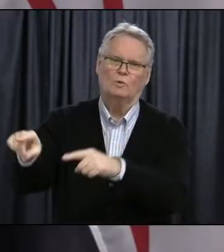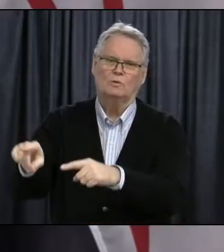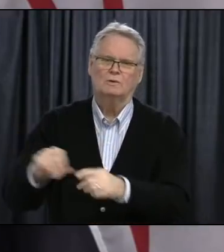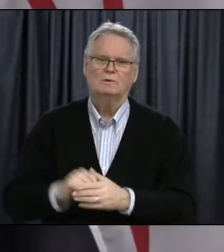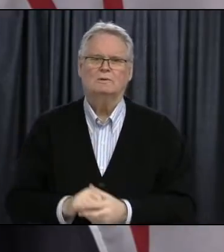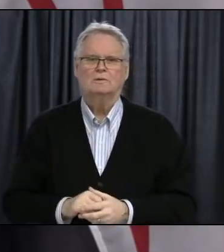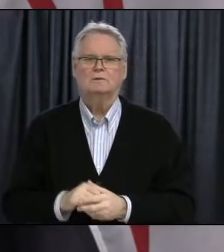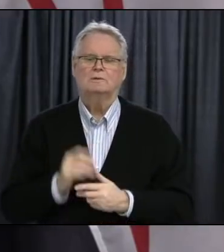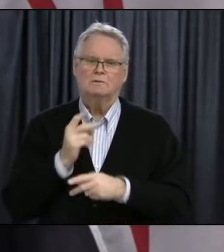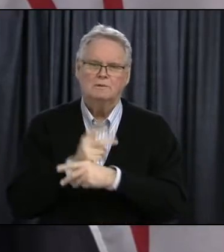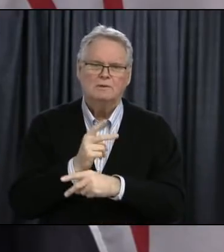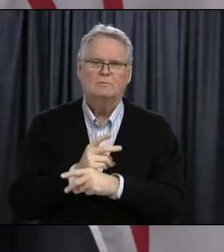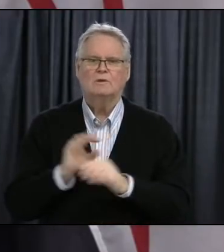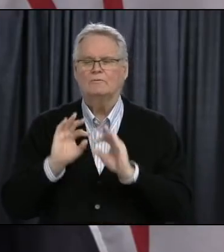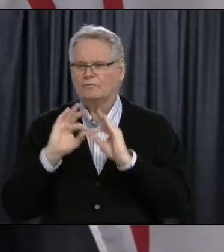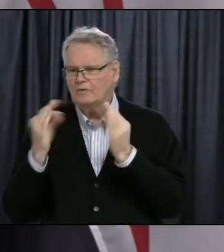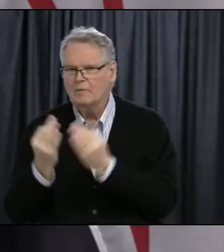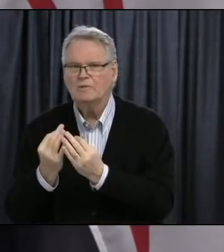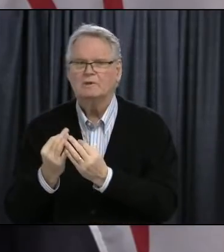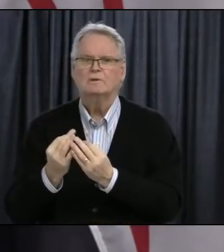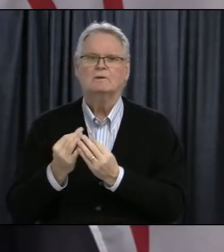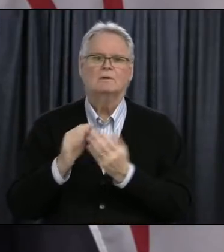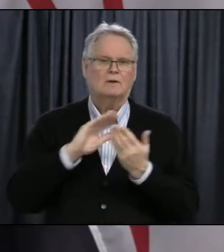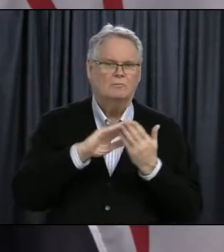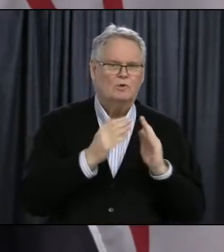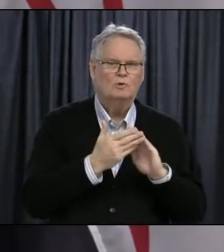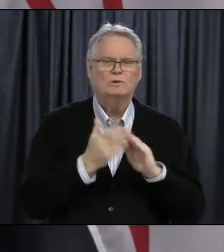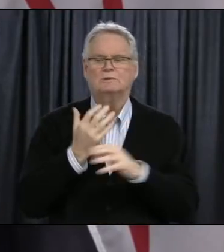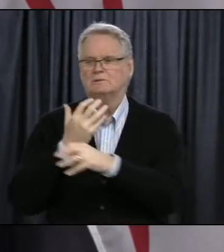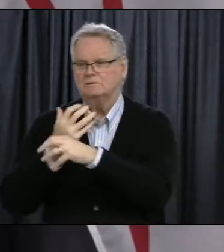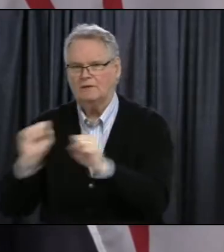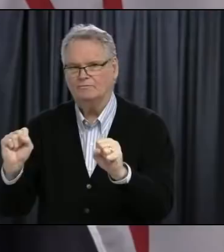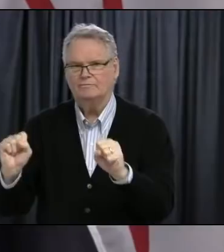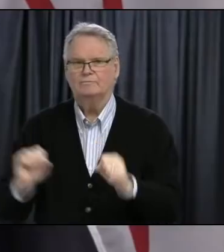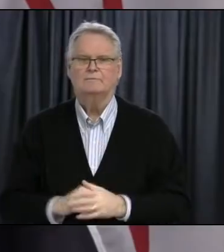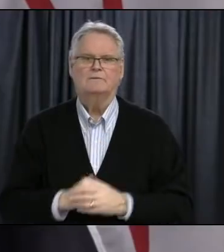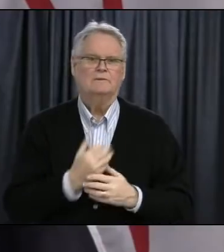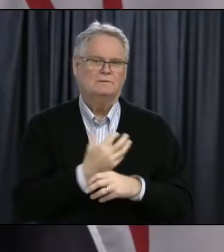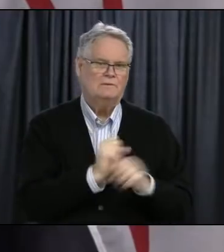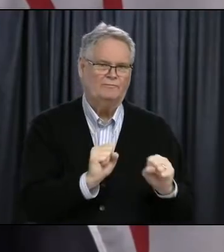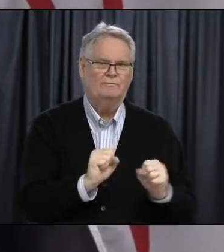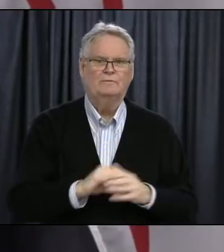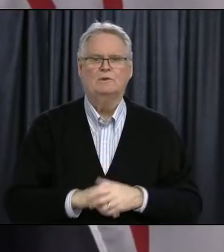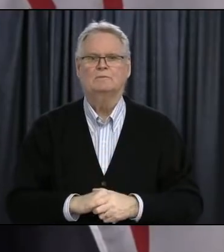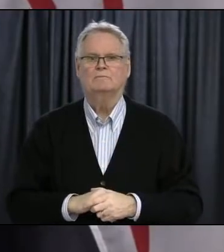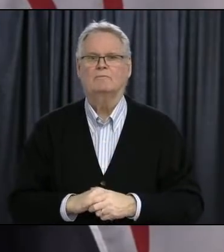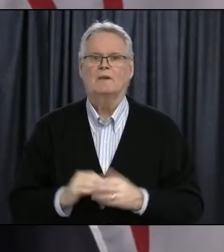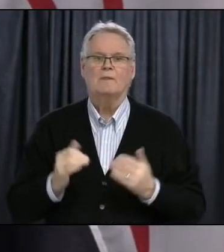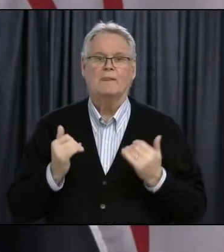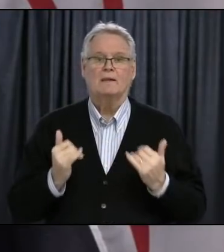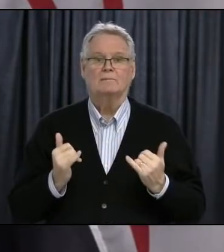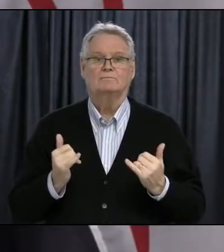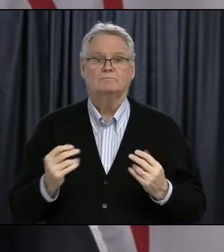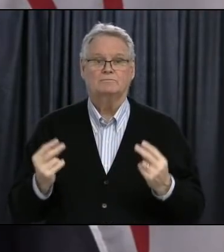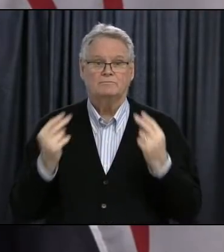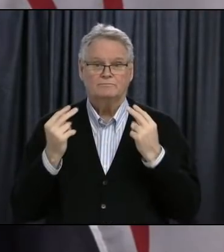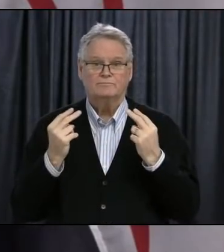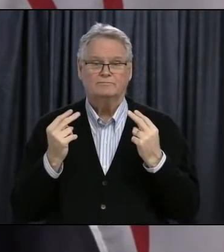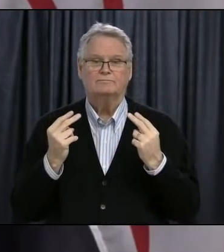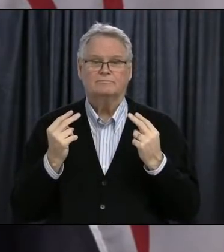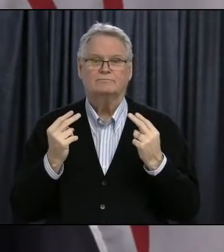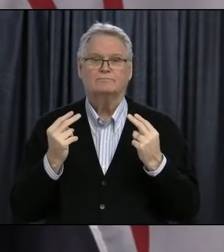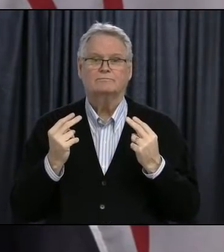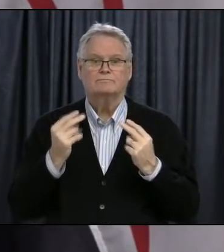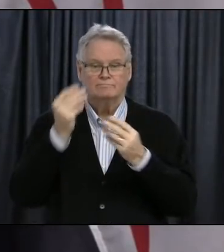COVID-19. As a recap, for those who may have just joined us, we have 4 new confirmed cases since yesterday's media advisory,